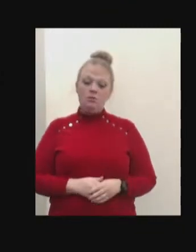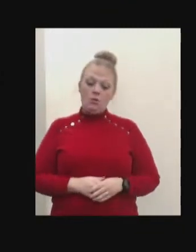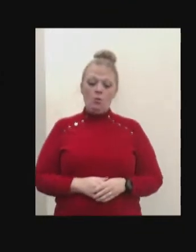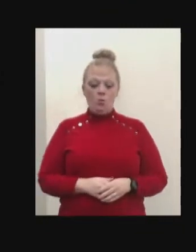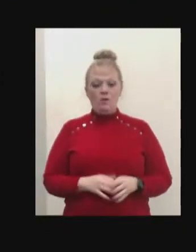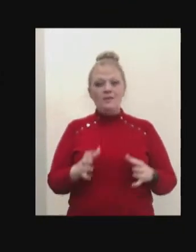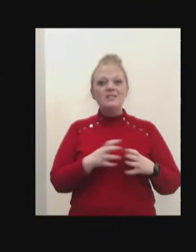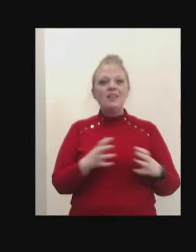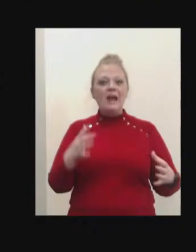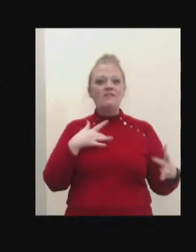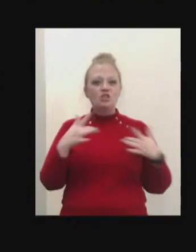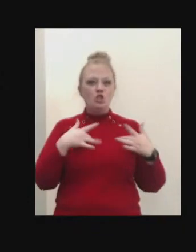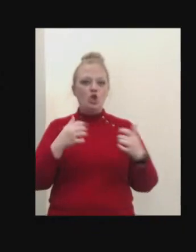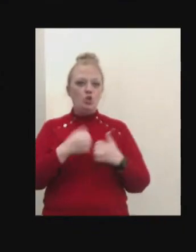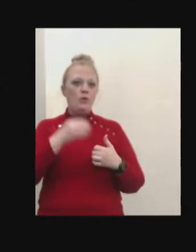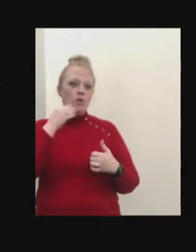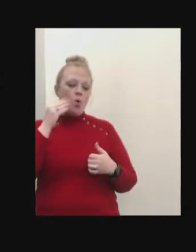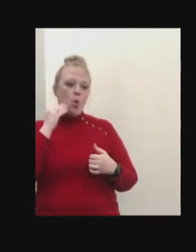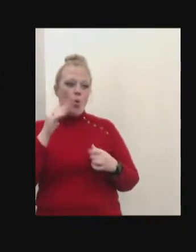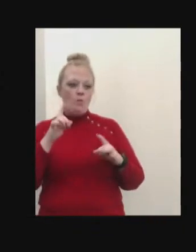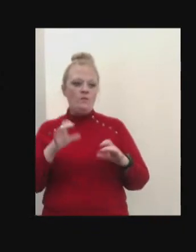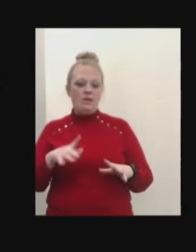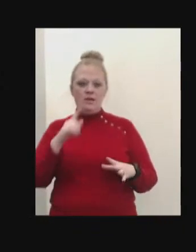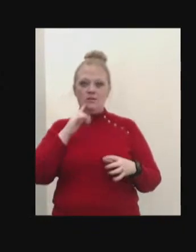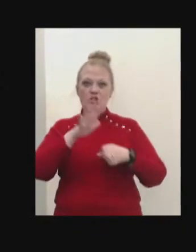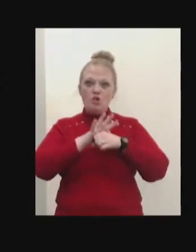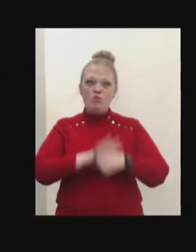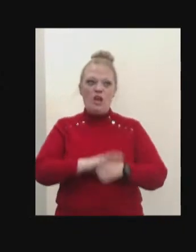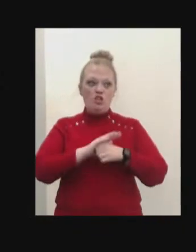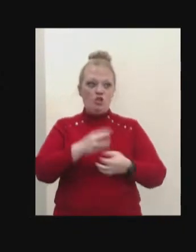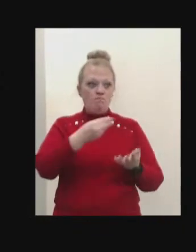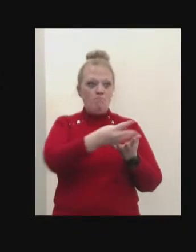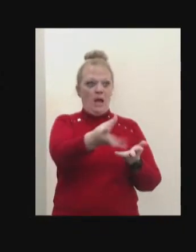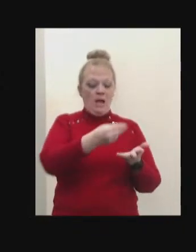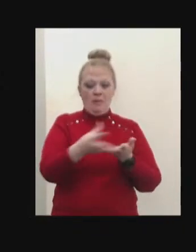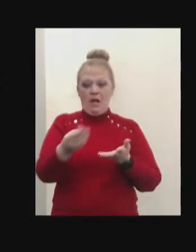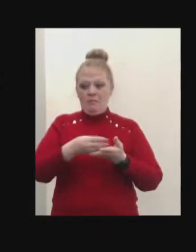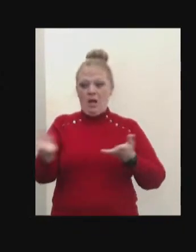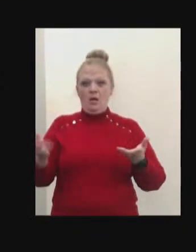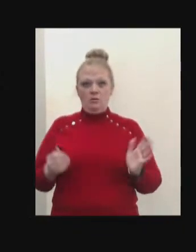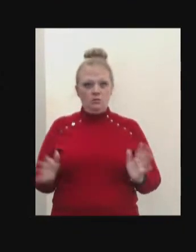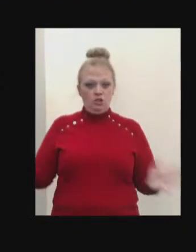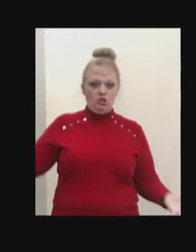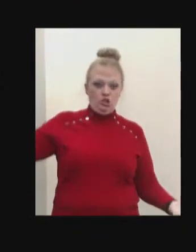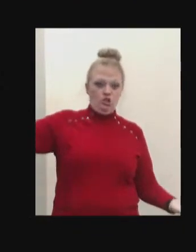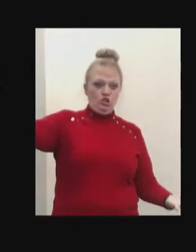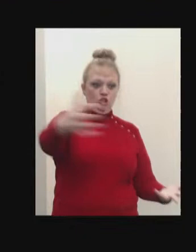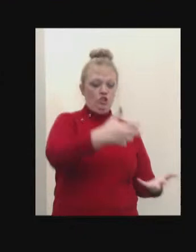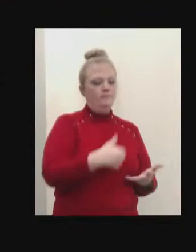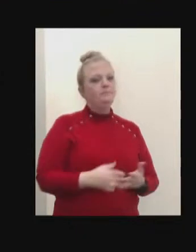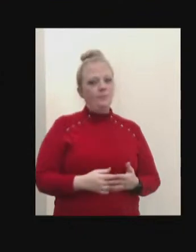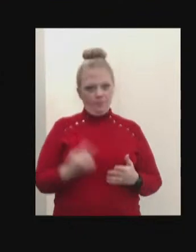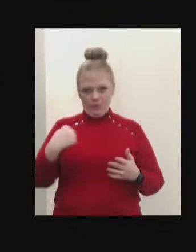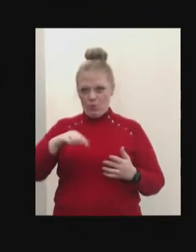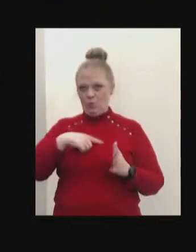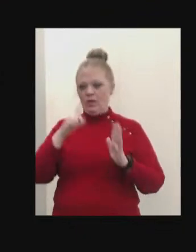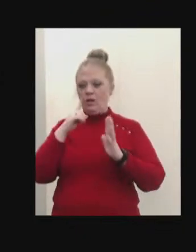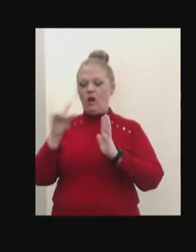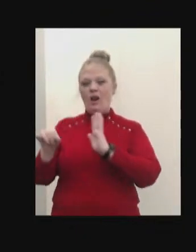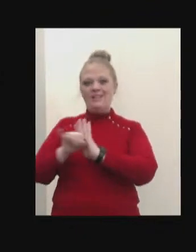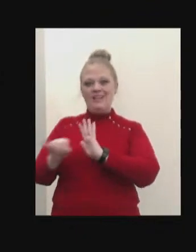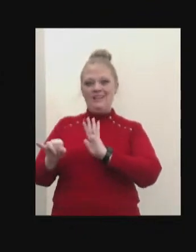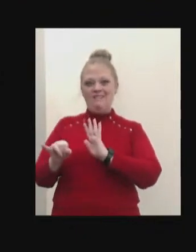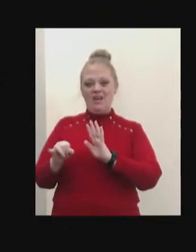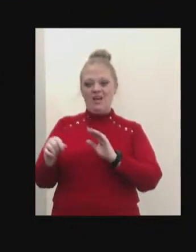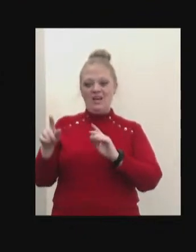with the at-home tests. There's a lot of pressure to just buy as many as you can get and give them. Well, we are identifying additional testing kits that can be